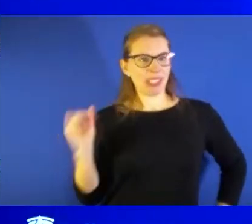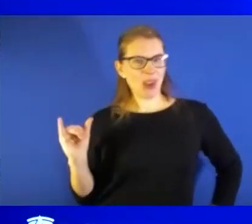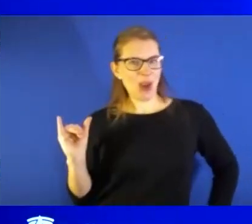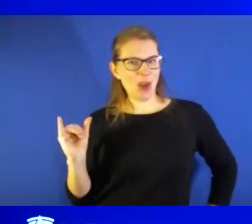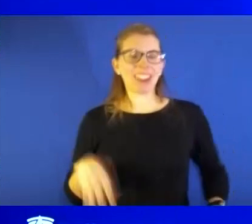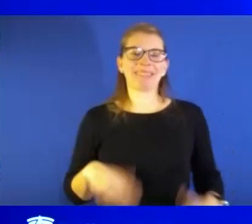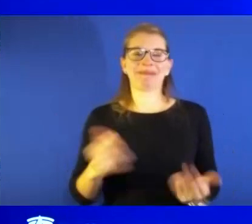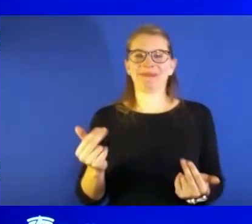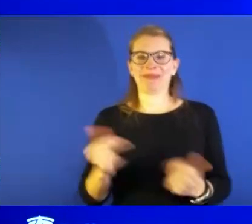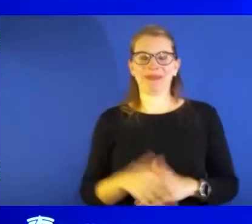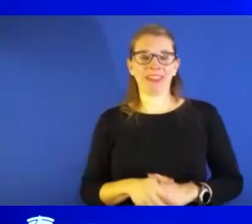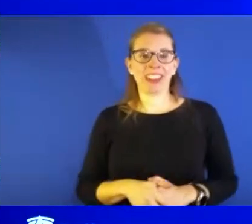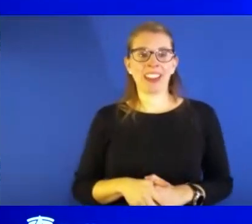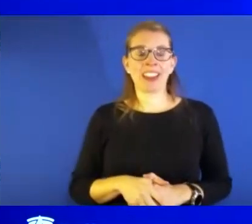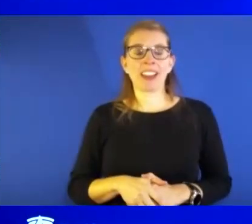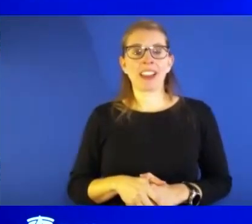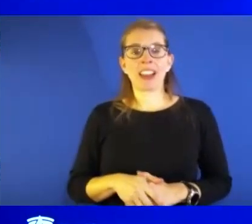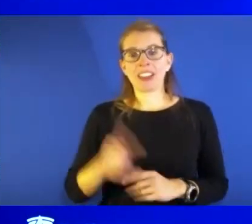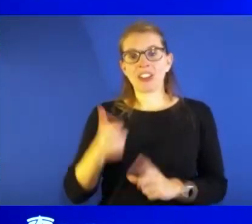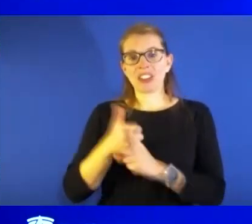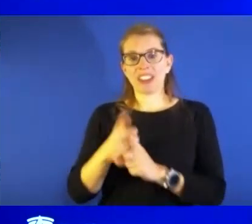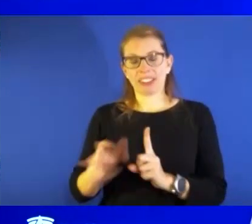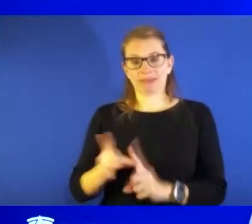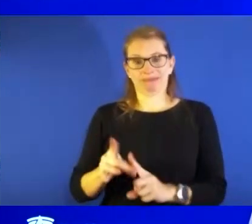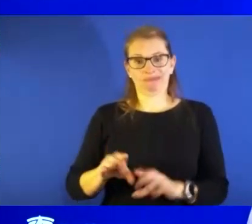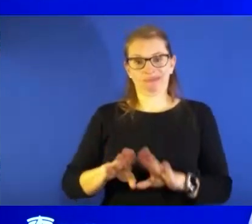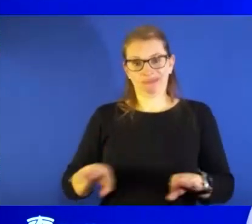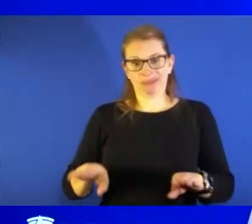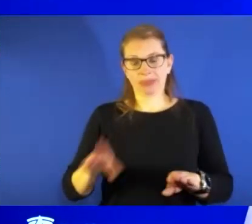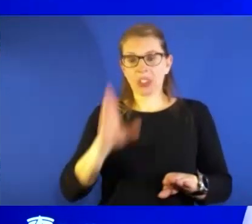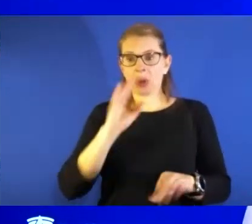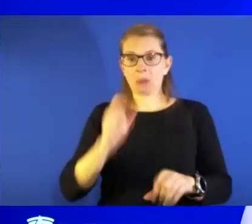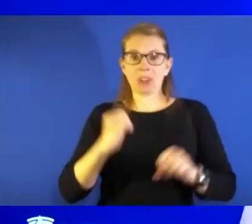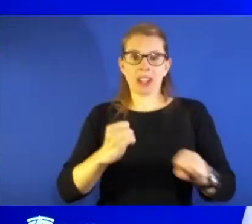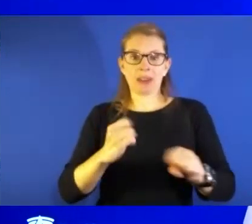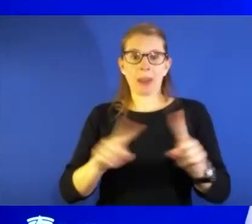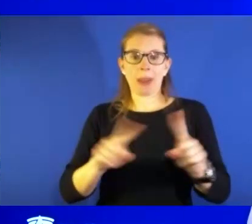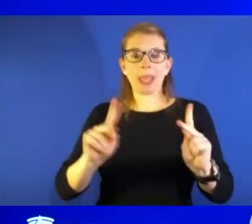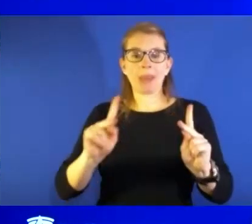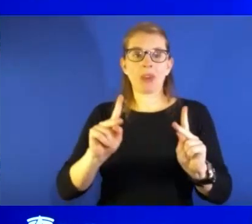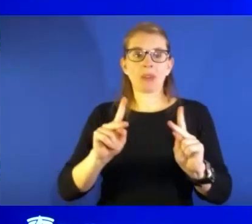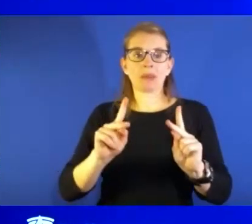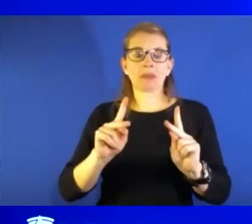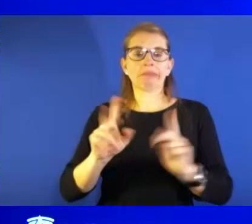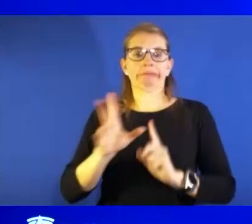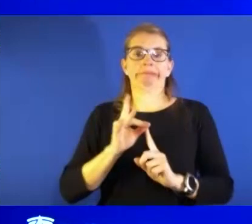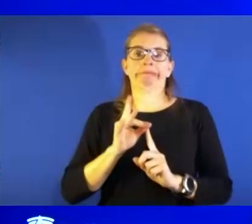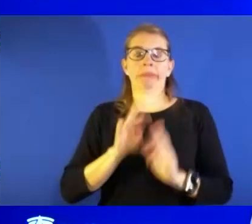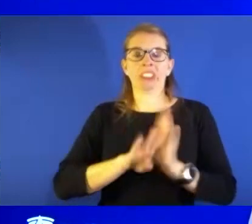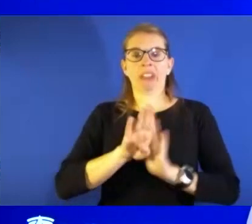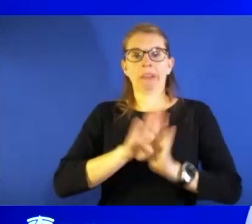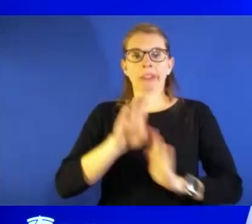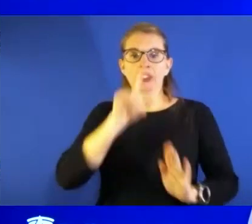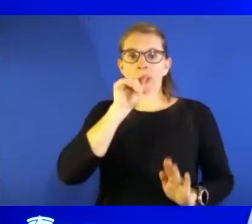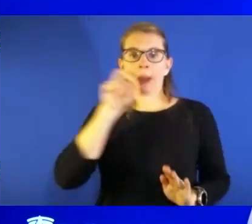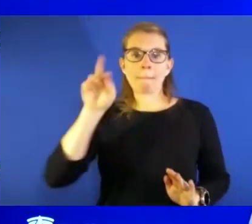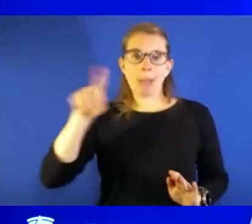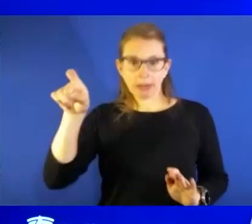you're fairly well protected, but we know that people even who got chickenpox get shingles. Since the vaccine was rolled out,